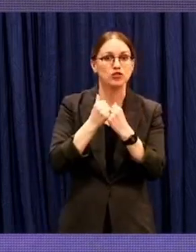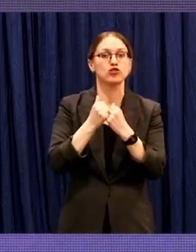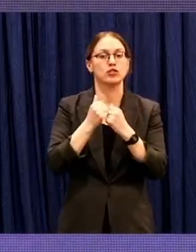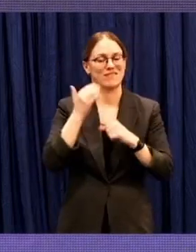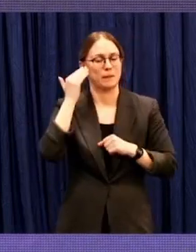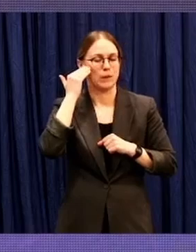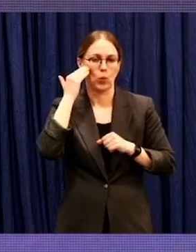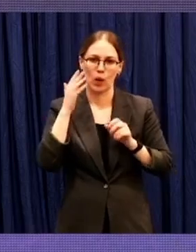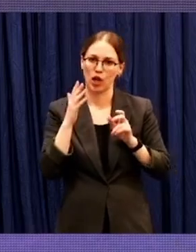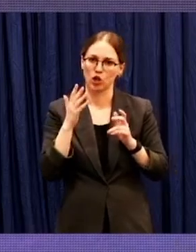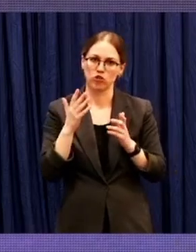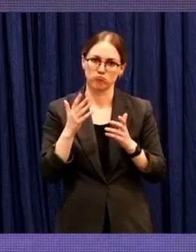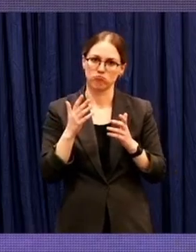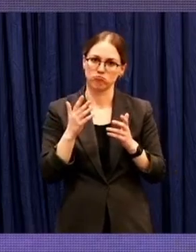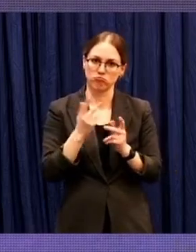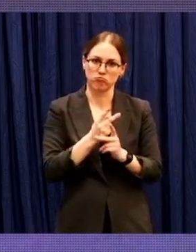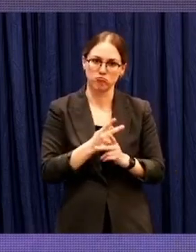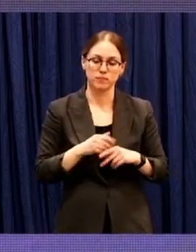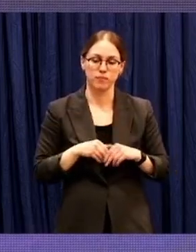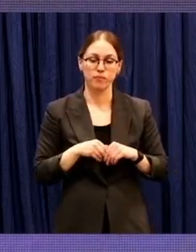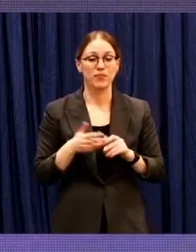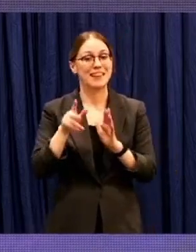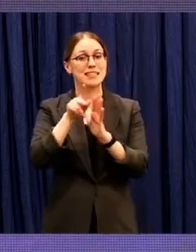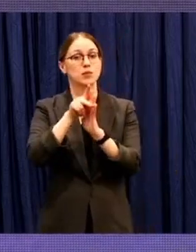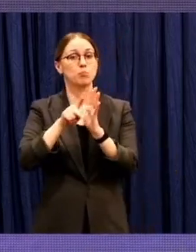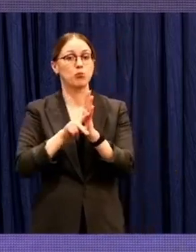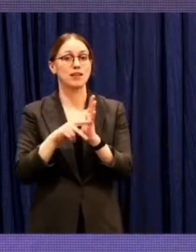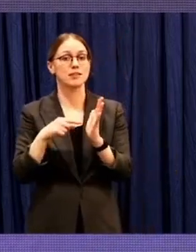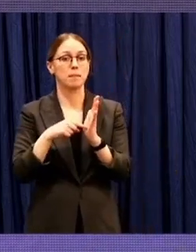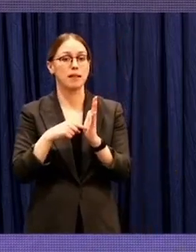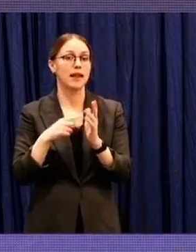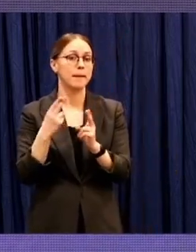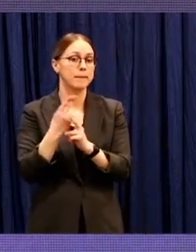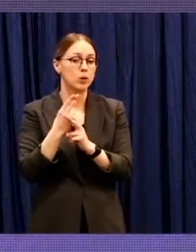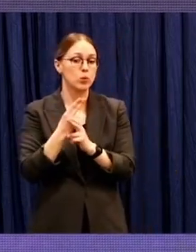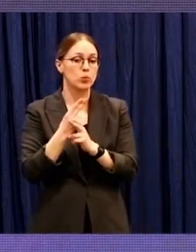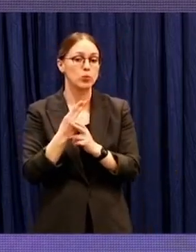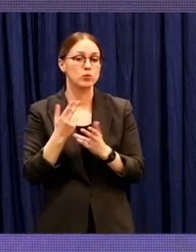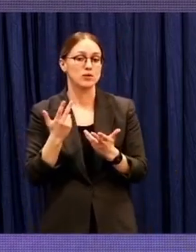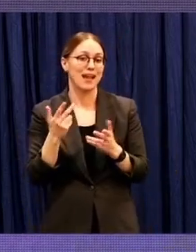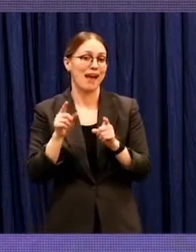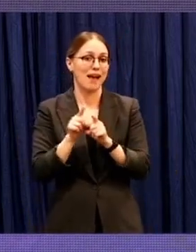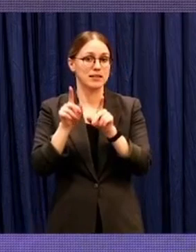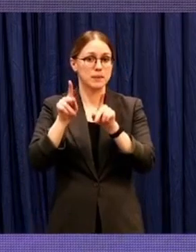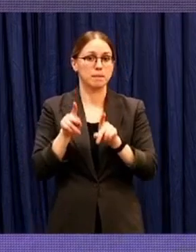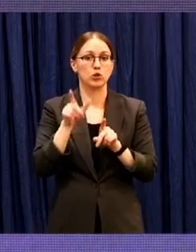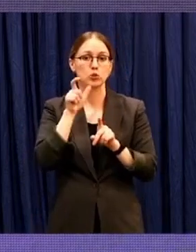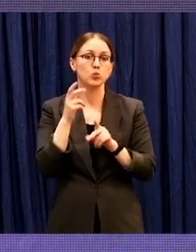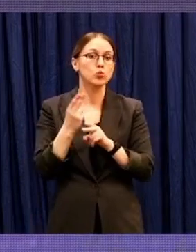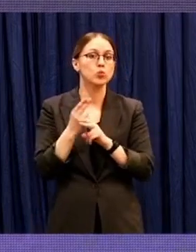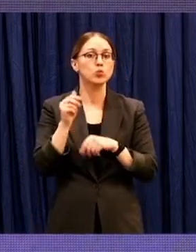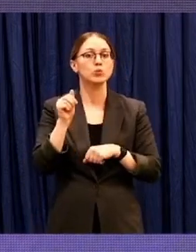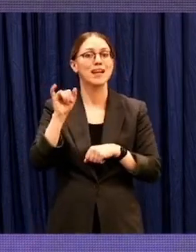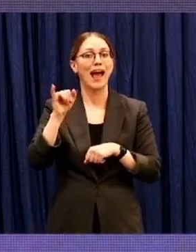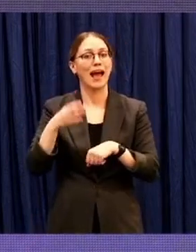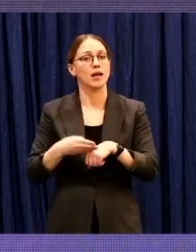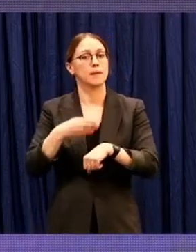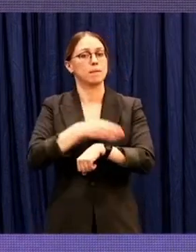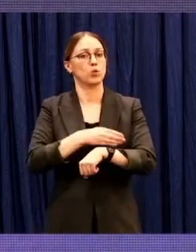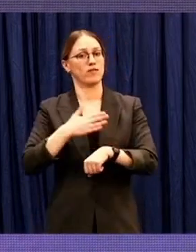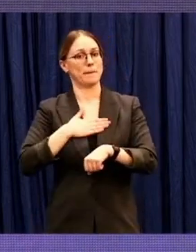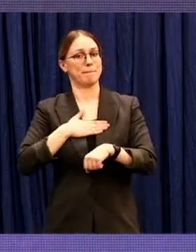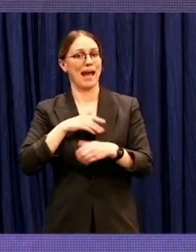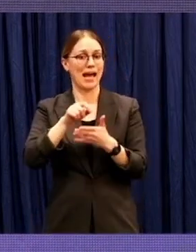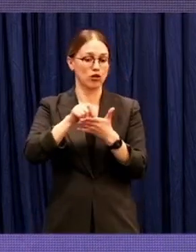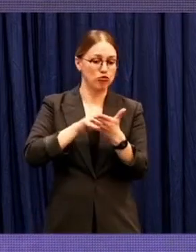it. They could be principles that you use as a person utilizing AI on your job to improve your own writing